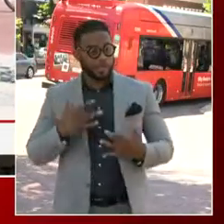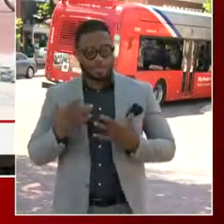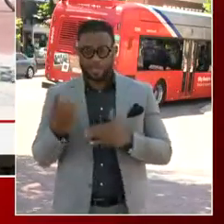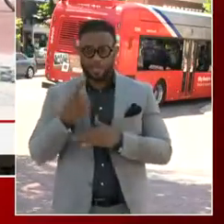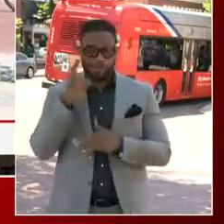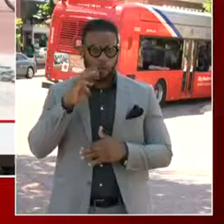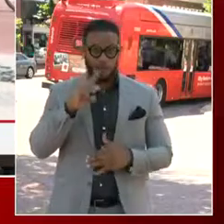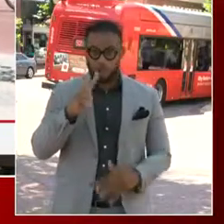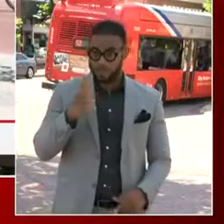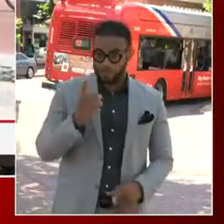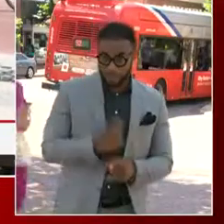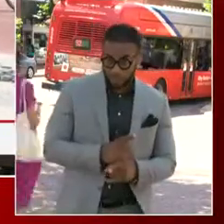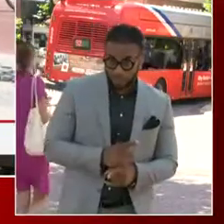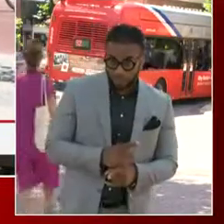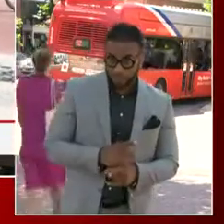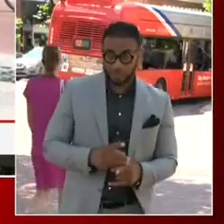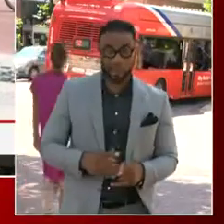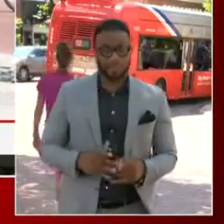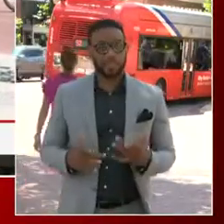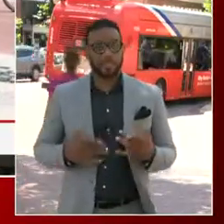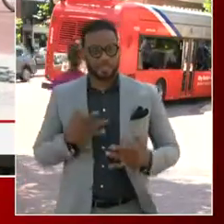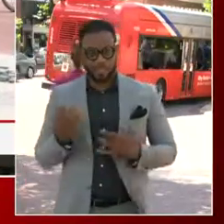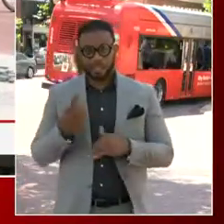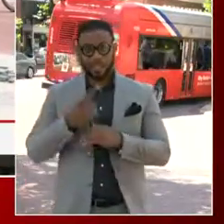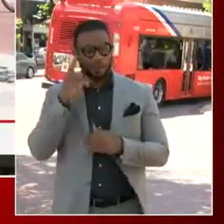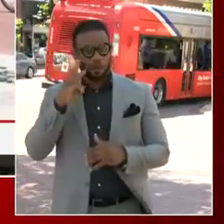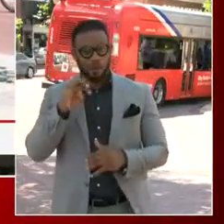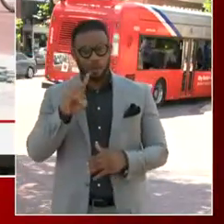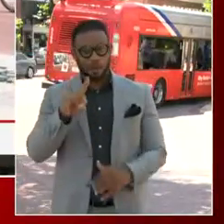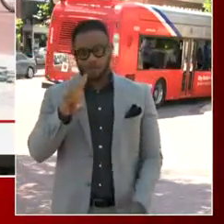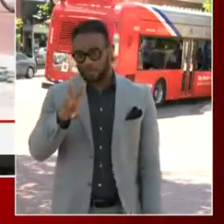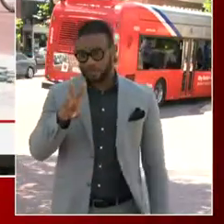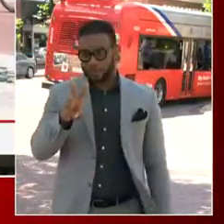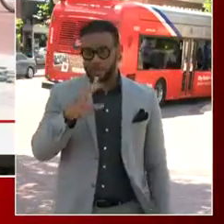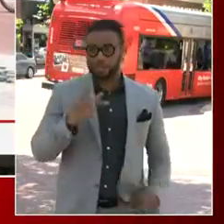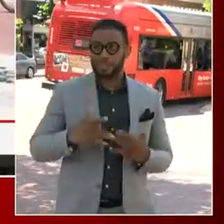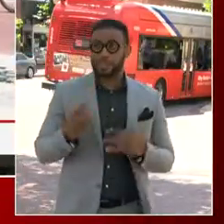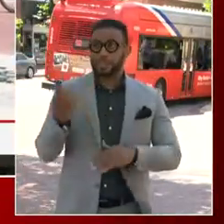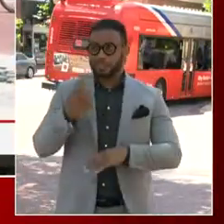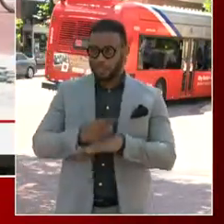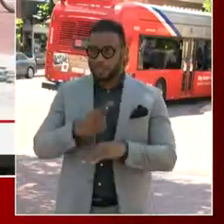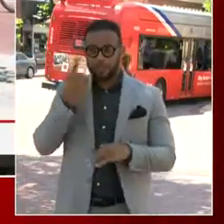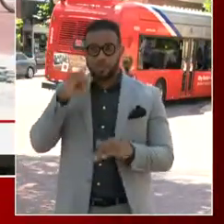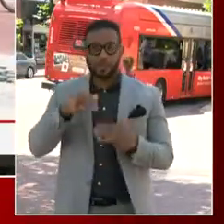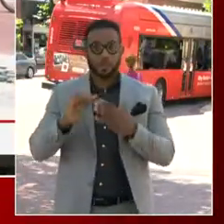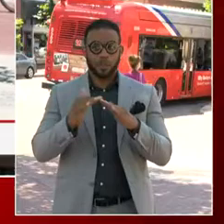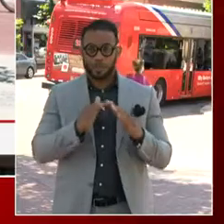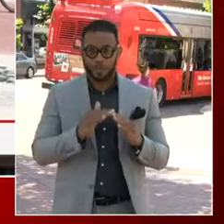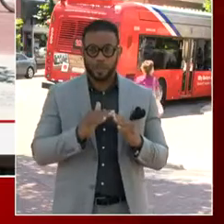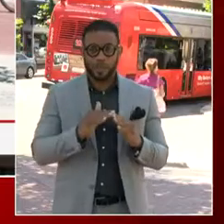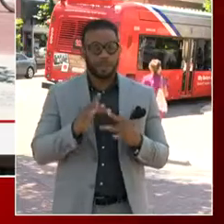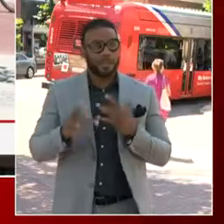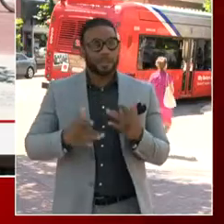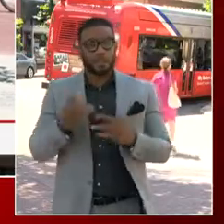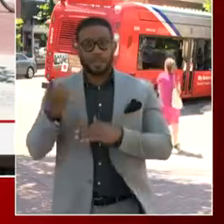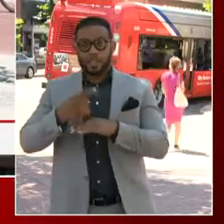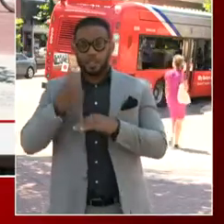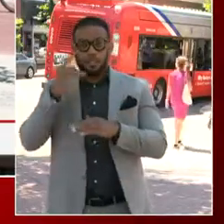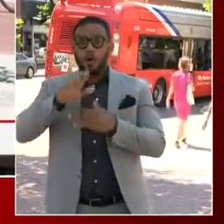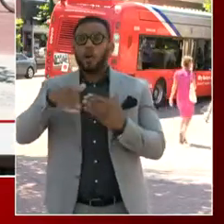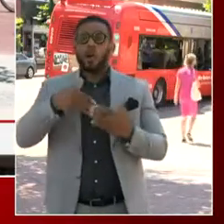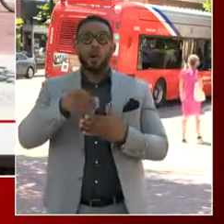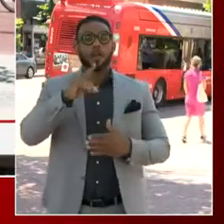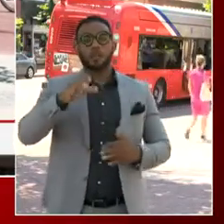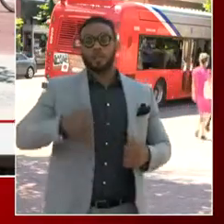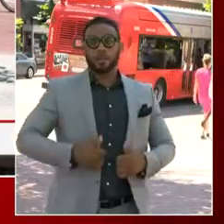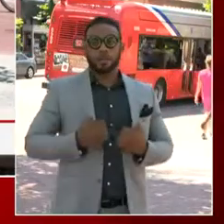day for Ward 6, isn't it? It's an exciting day for Ward 6. It's an exciting day for this community. And it's an exciting day for all